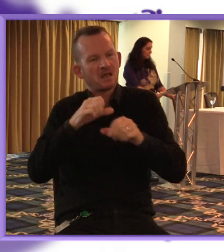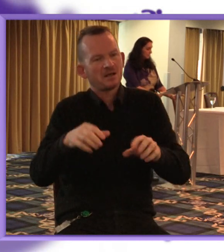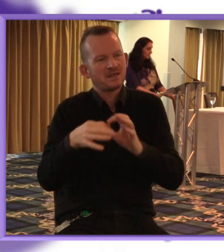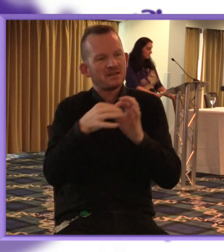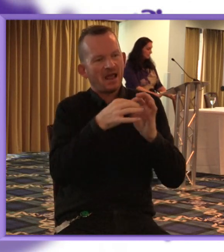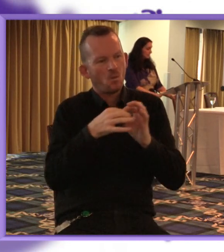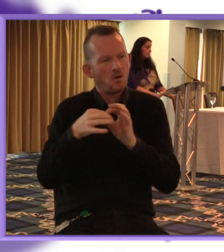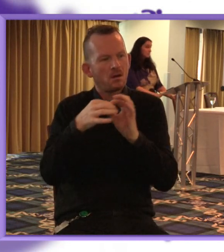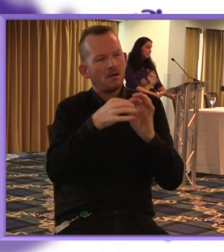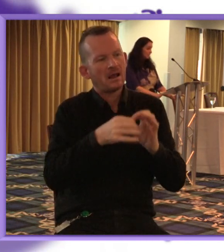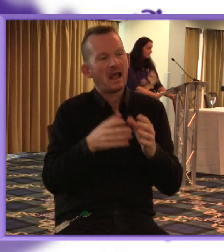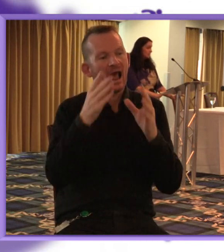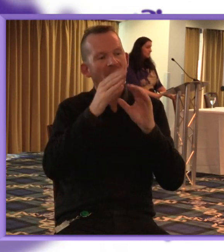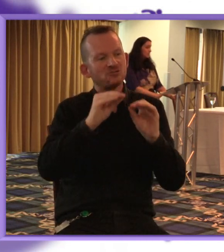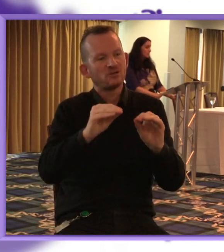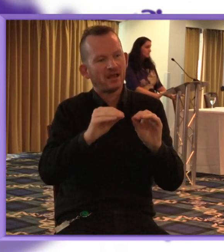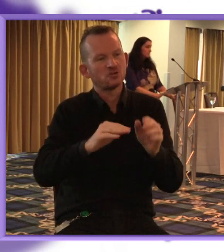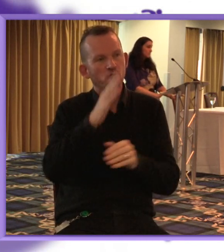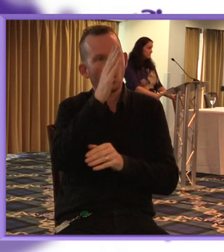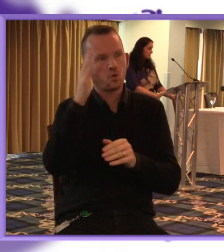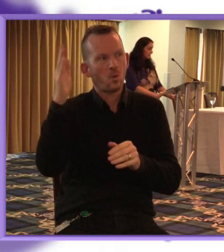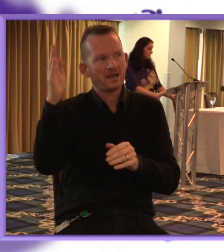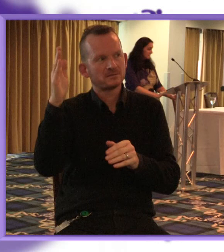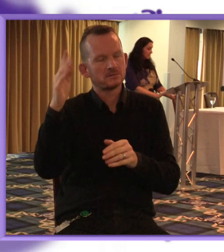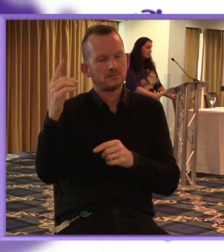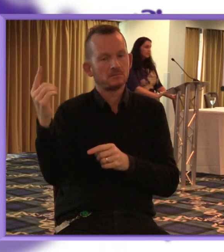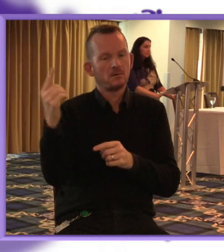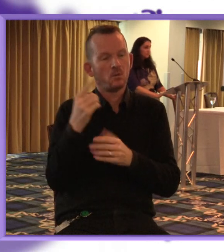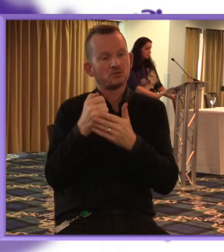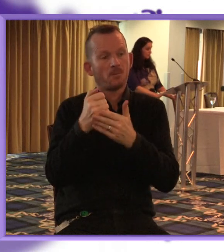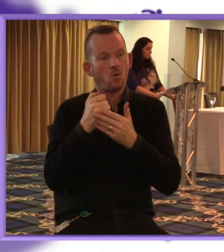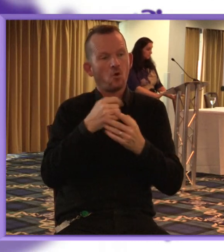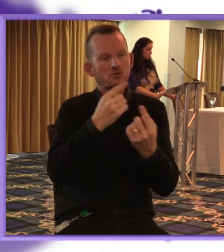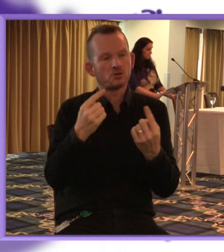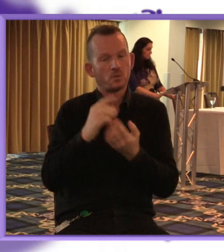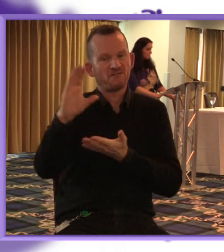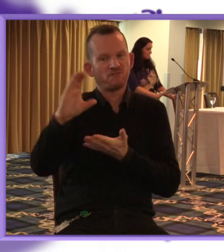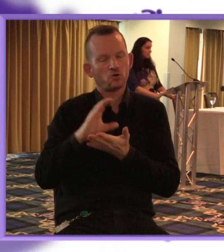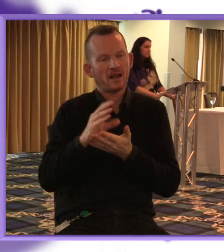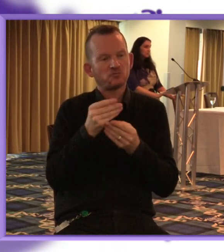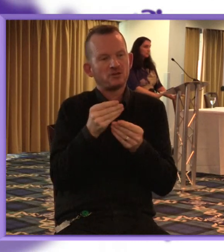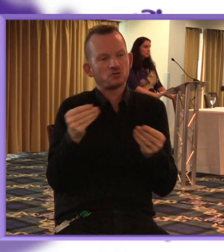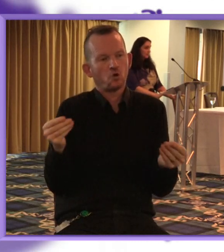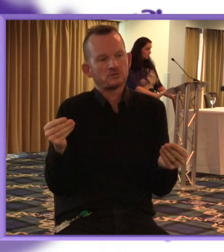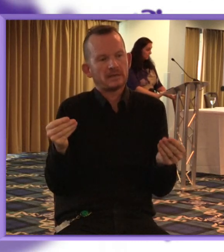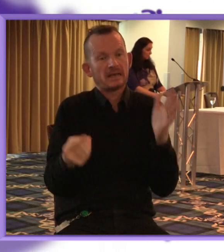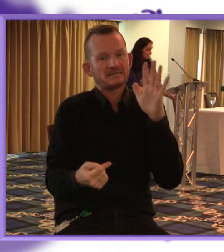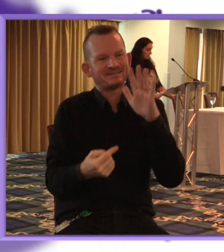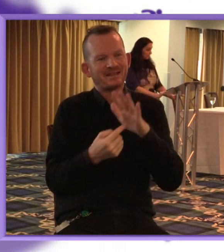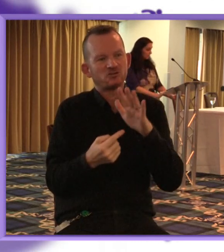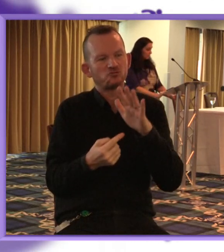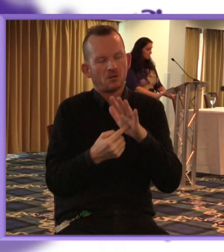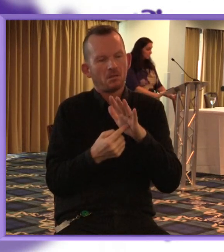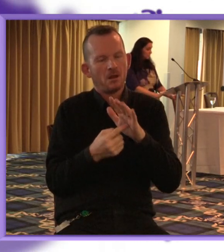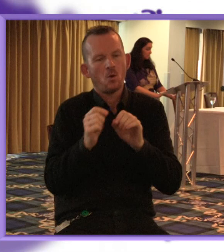North West and its leaders, and in particular Neil McLaughlin, who unfortunately can't be here today, with funding and resources has been essential. And without